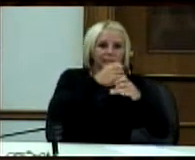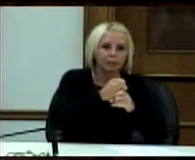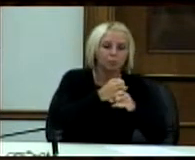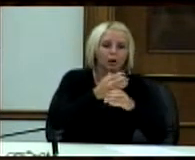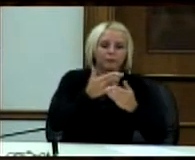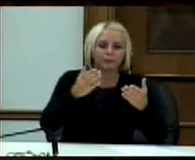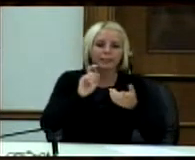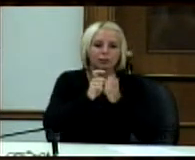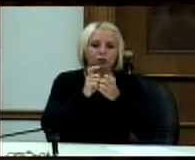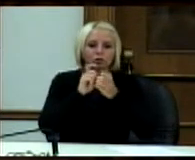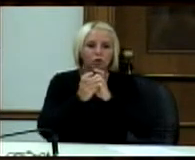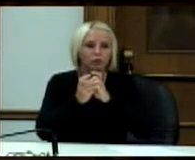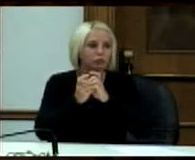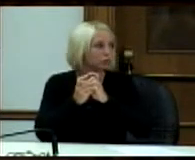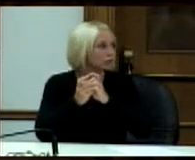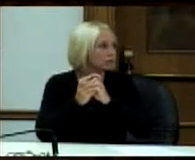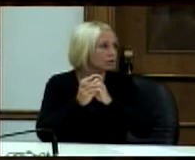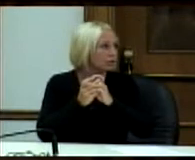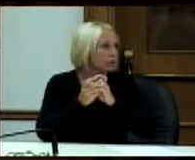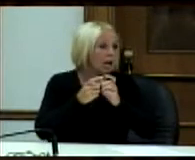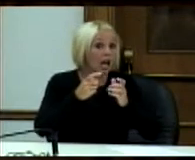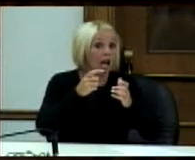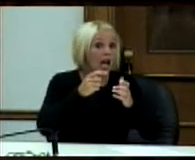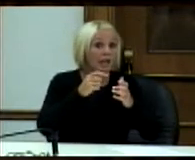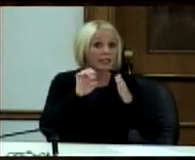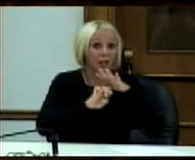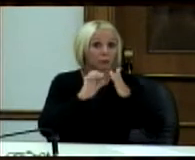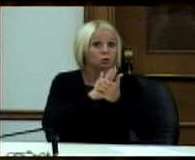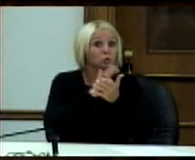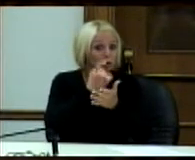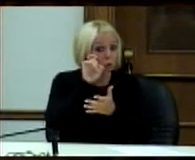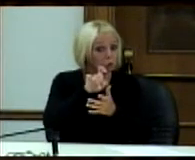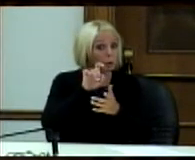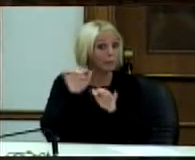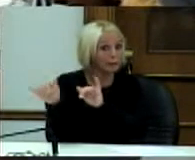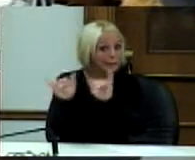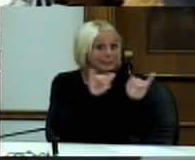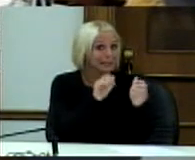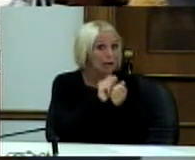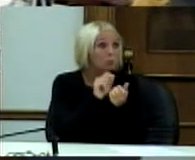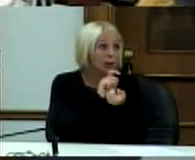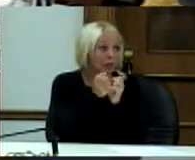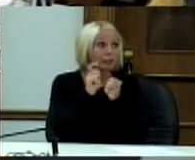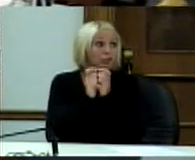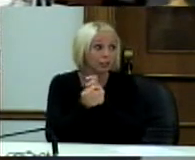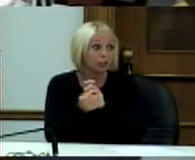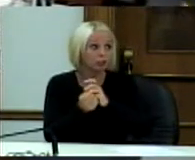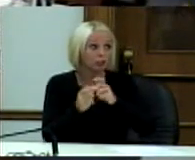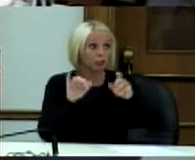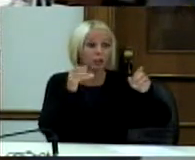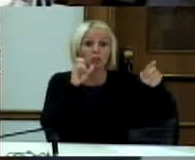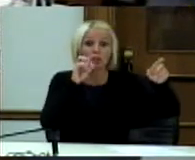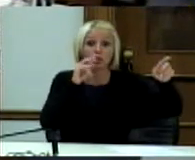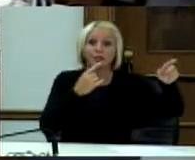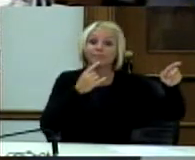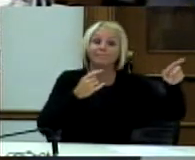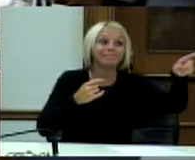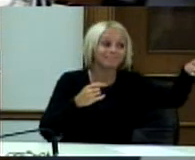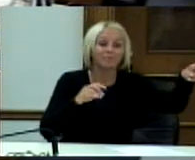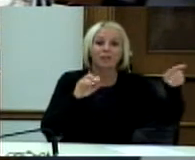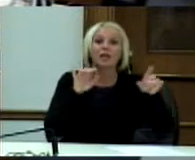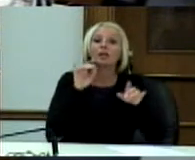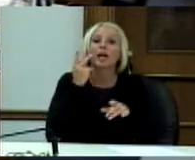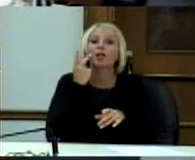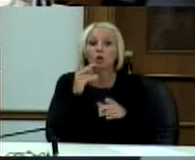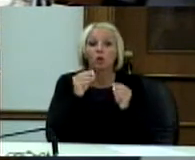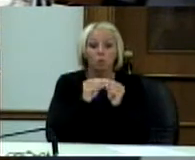what they changed in all of them, Mm-hmm. and they should be consistent with all the changes. They should all be They the look same. much more consistent to me Yep. than they have in the past, so